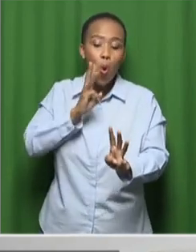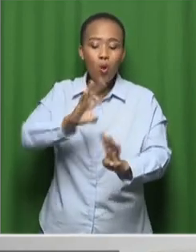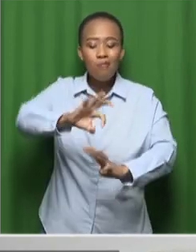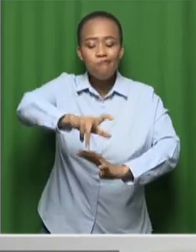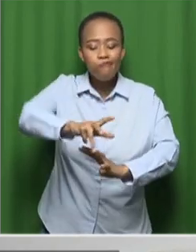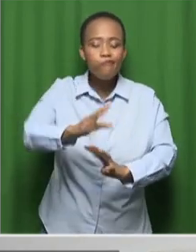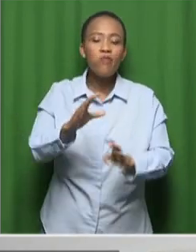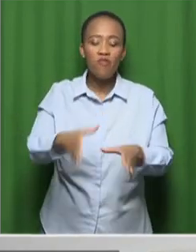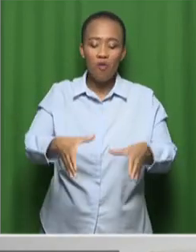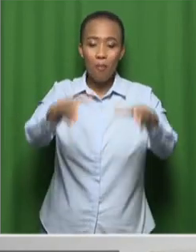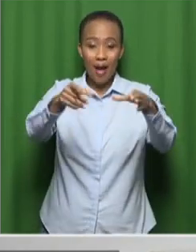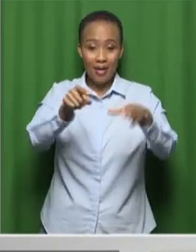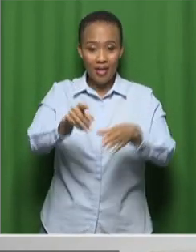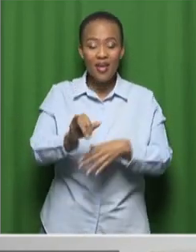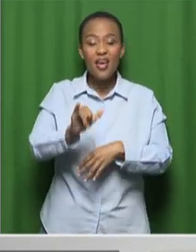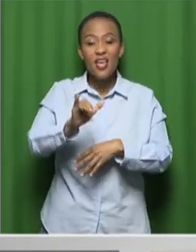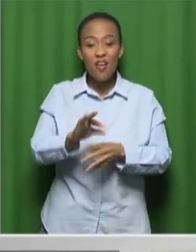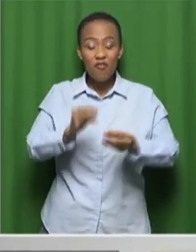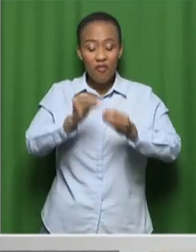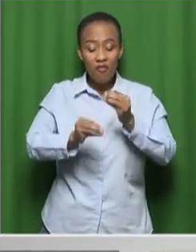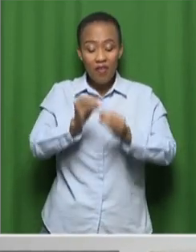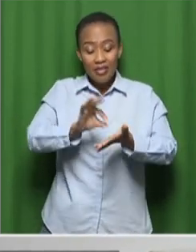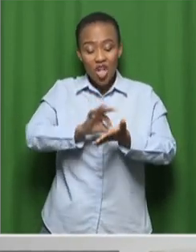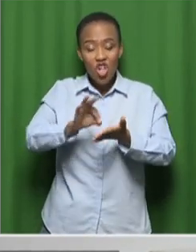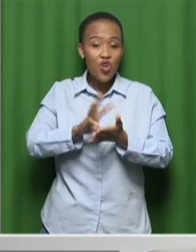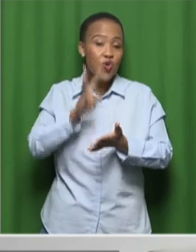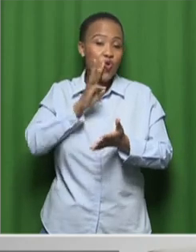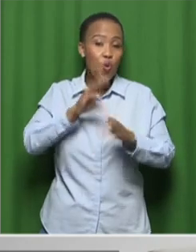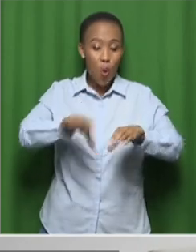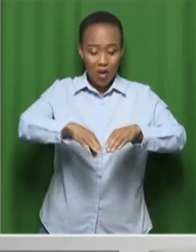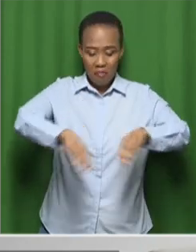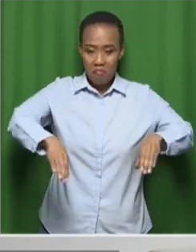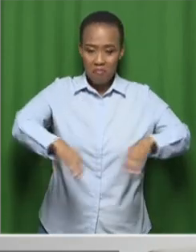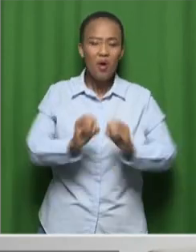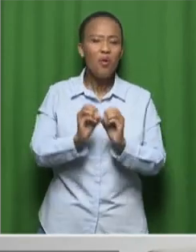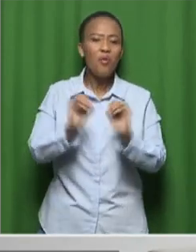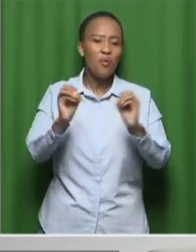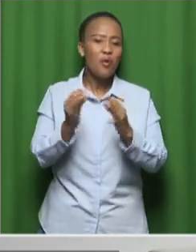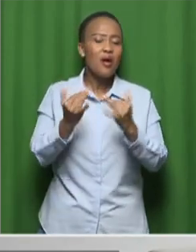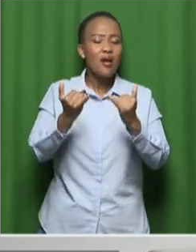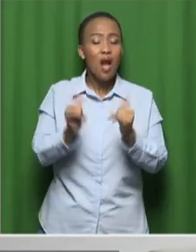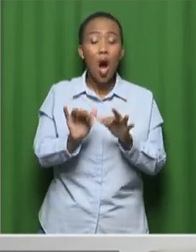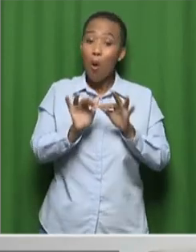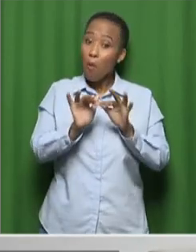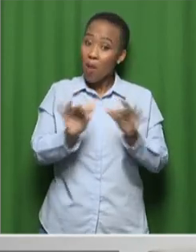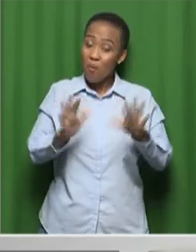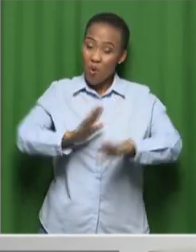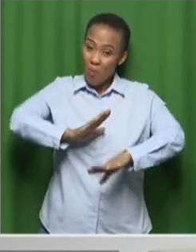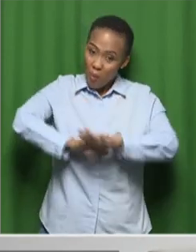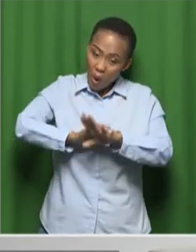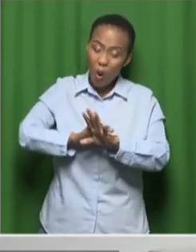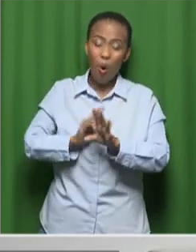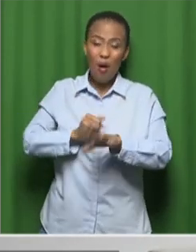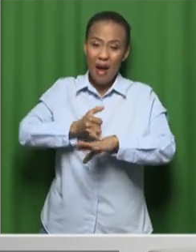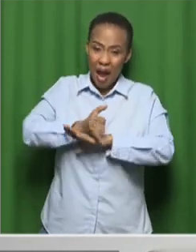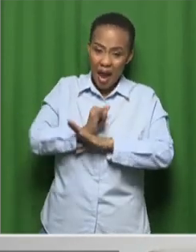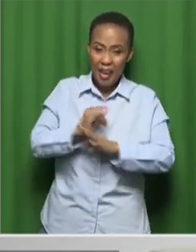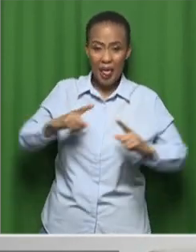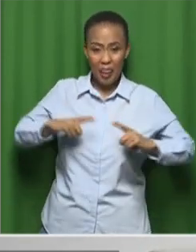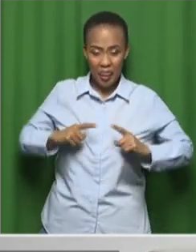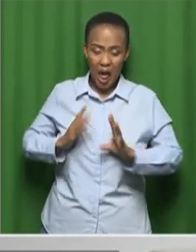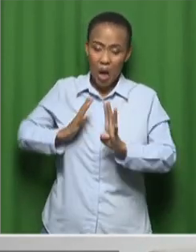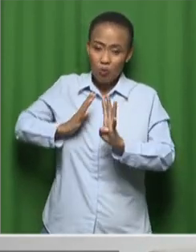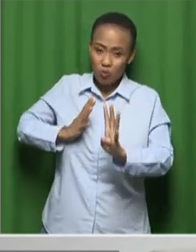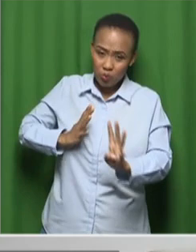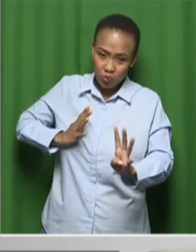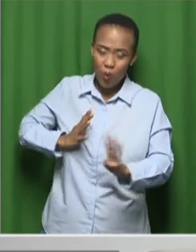had the desalination as an option at that stage, it would have meant that those residents would have been queuing much, much earlier. So I certainly